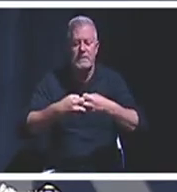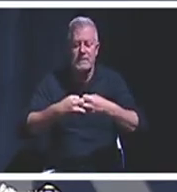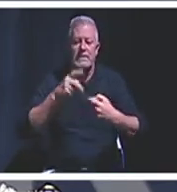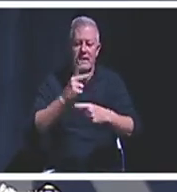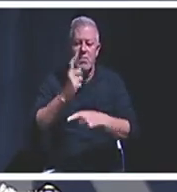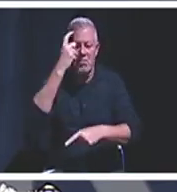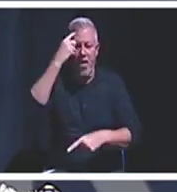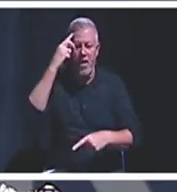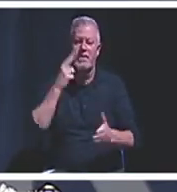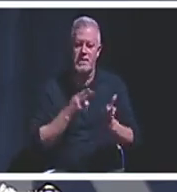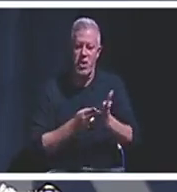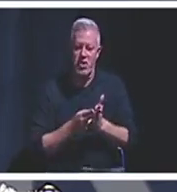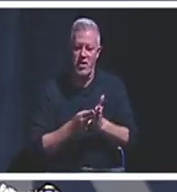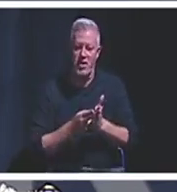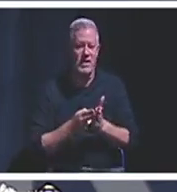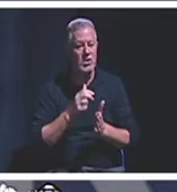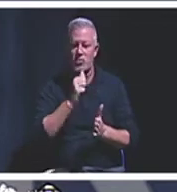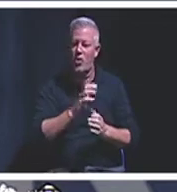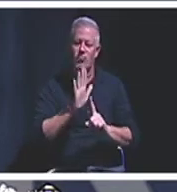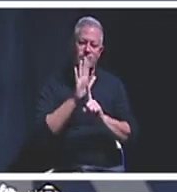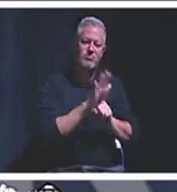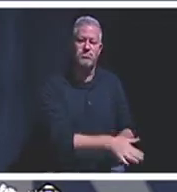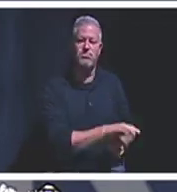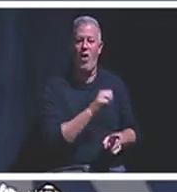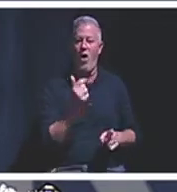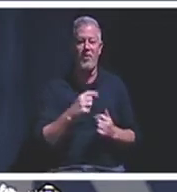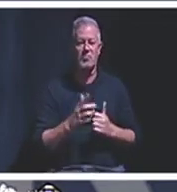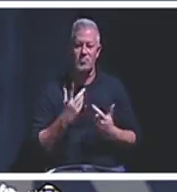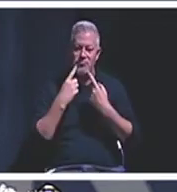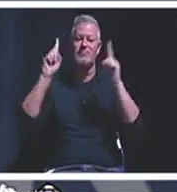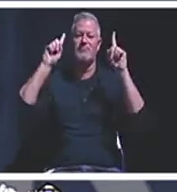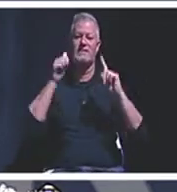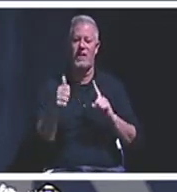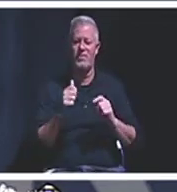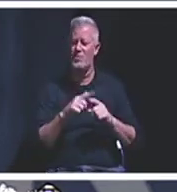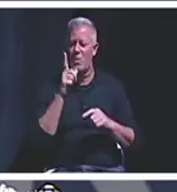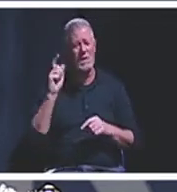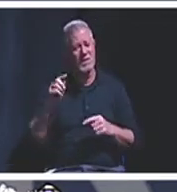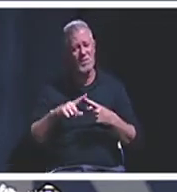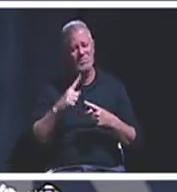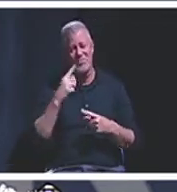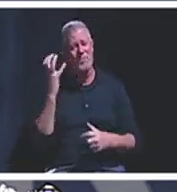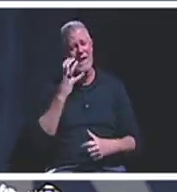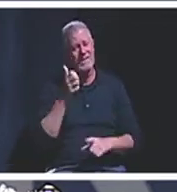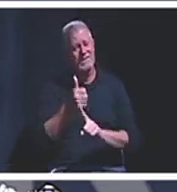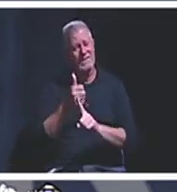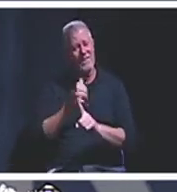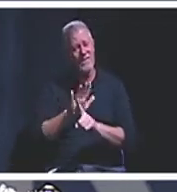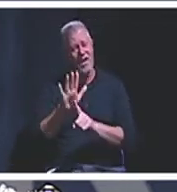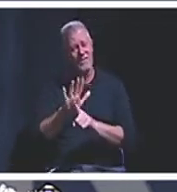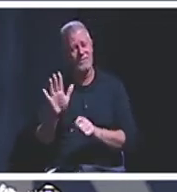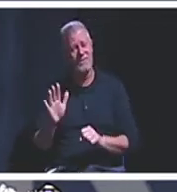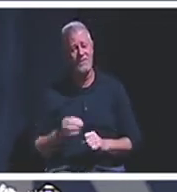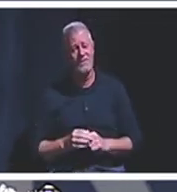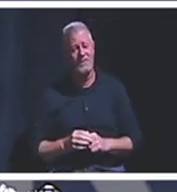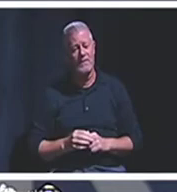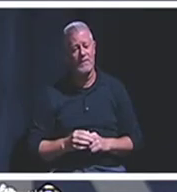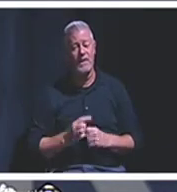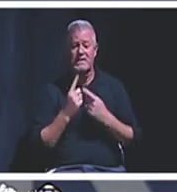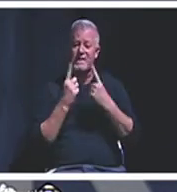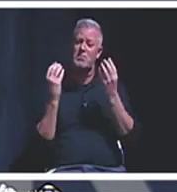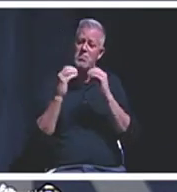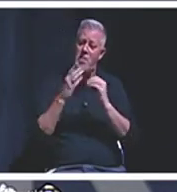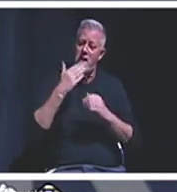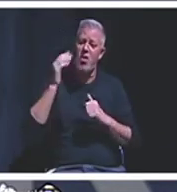mind and never step on others to reach your fullest potential. You don't need to because you're amazing on your own. Success is much more gratifying when you